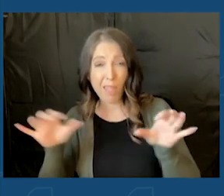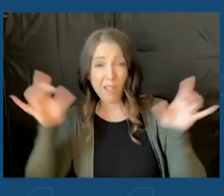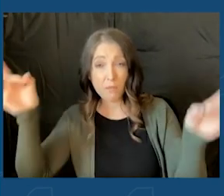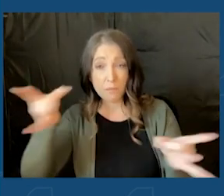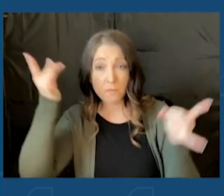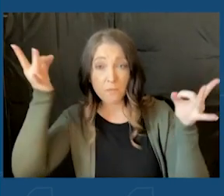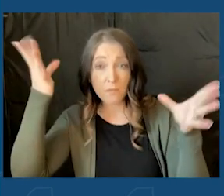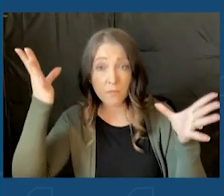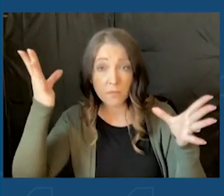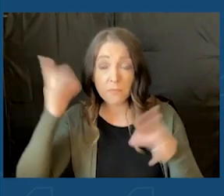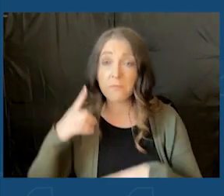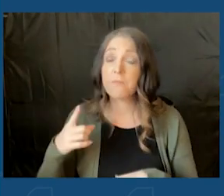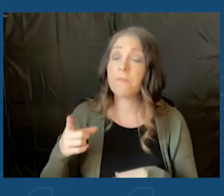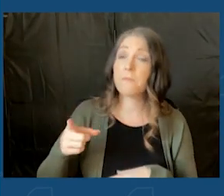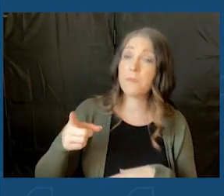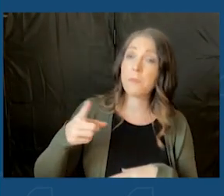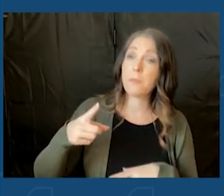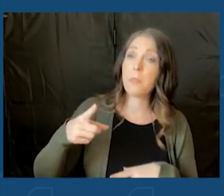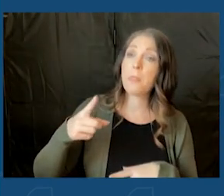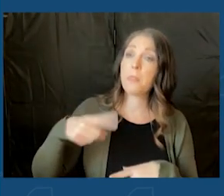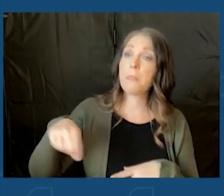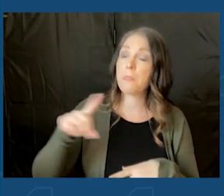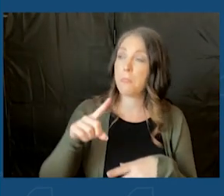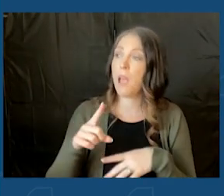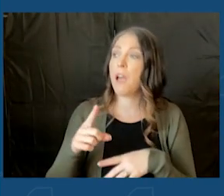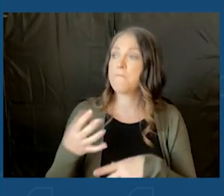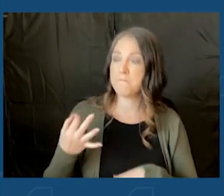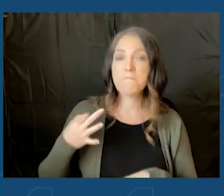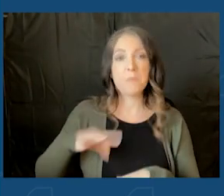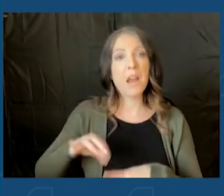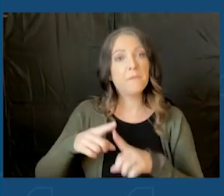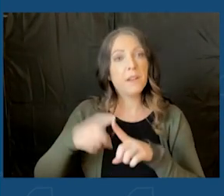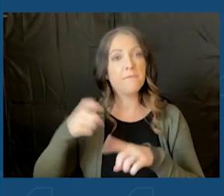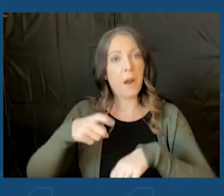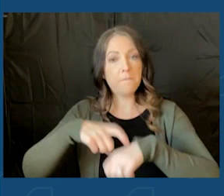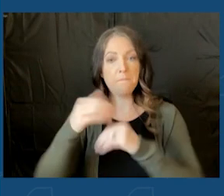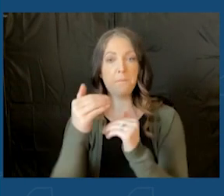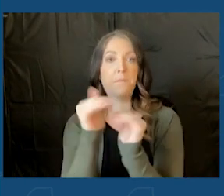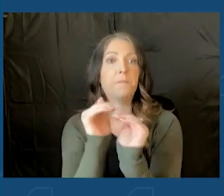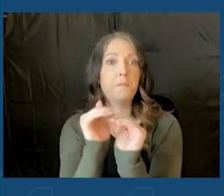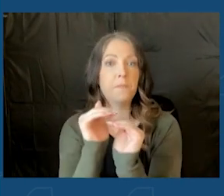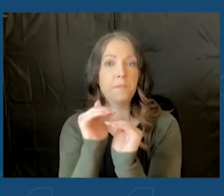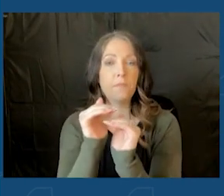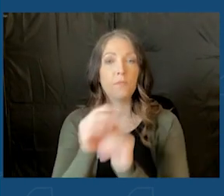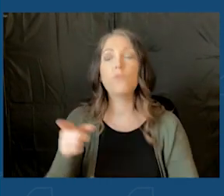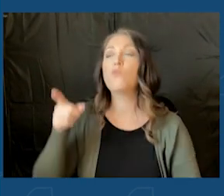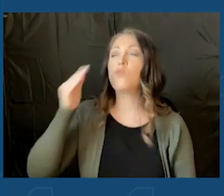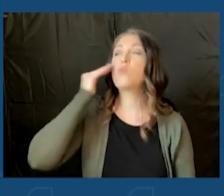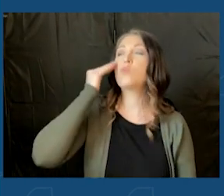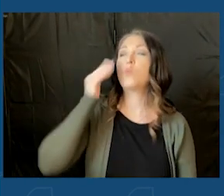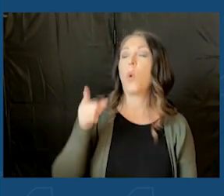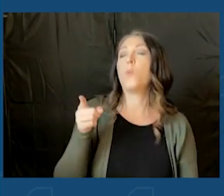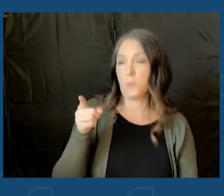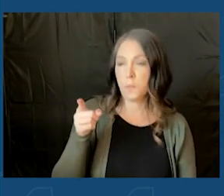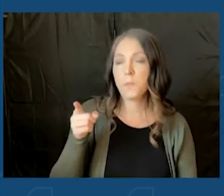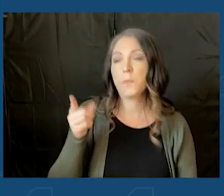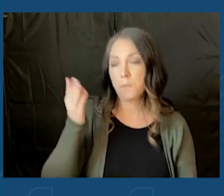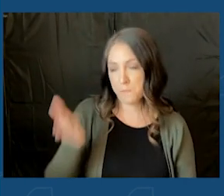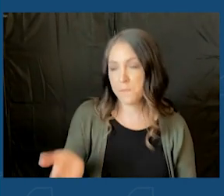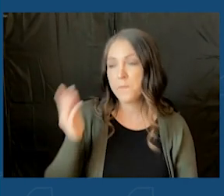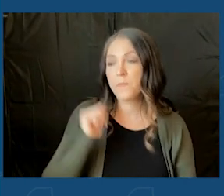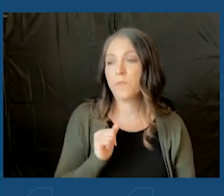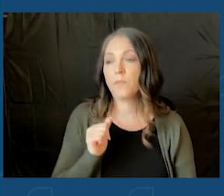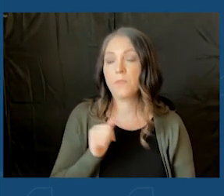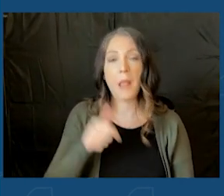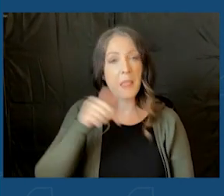from New York's prohibitively short statute of limitations, you know who you are. The Adult Survivors Act will bring you to justice and make New